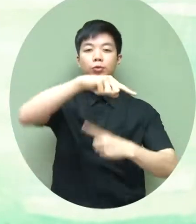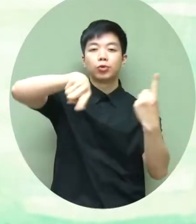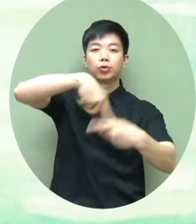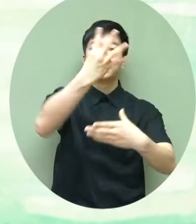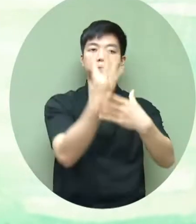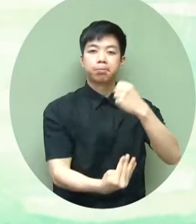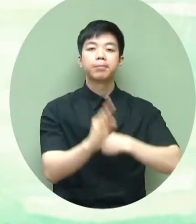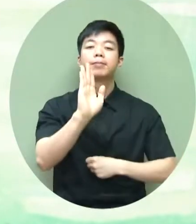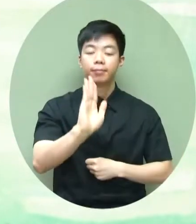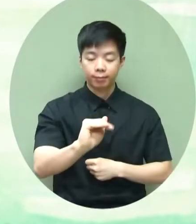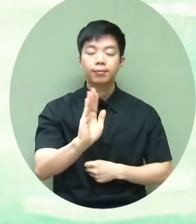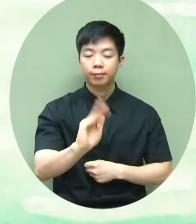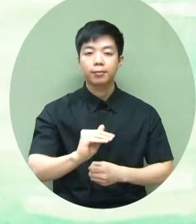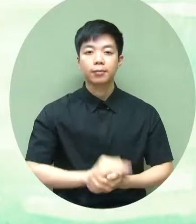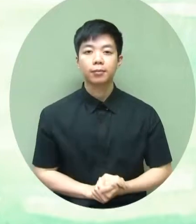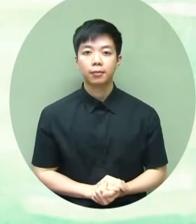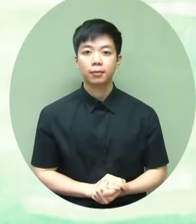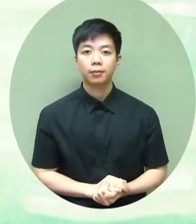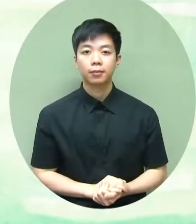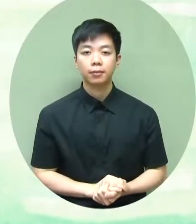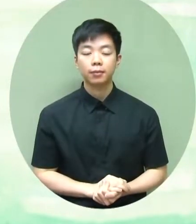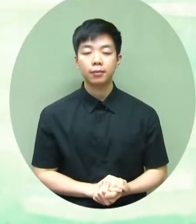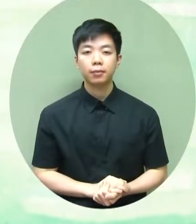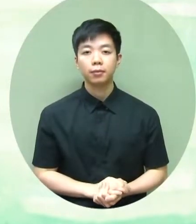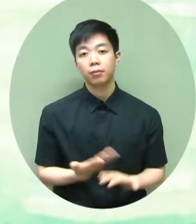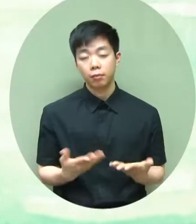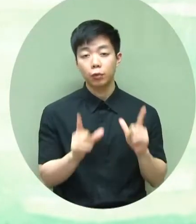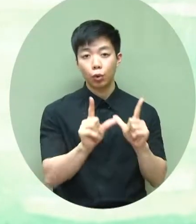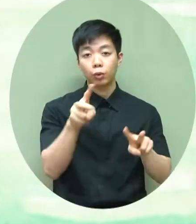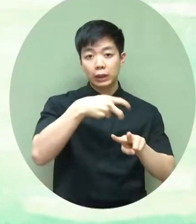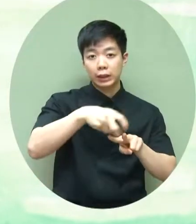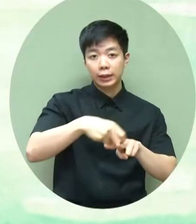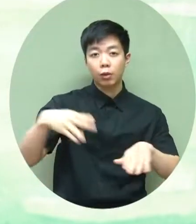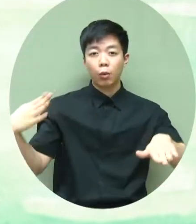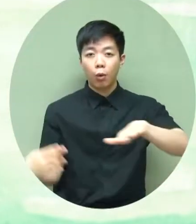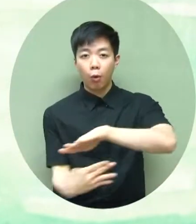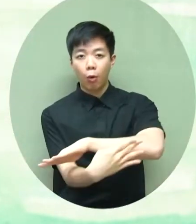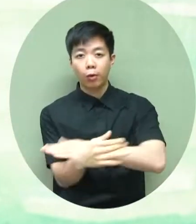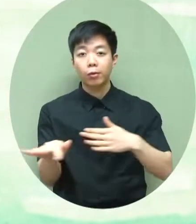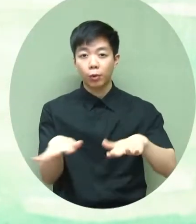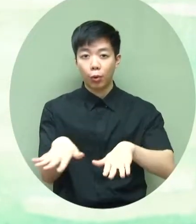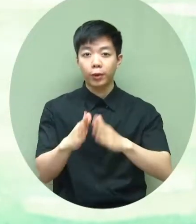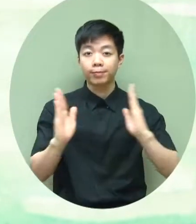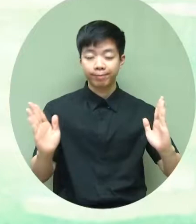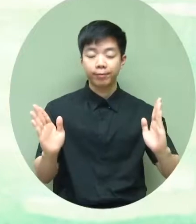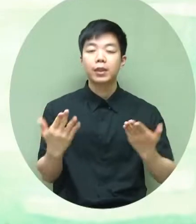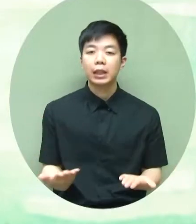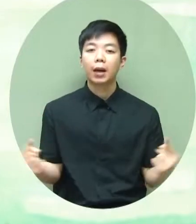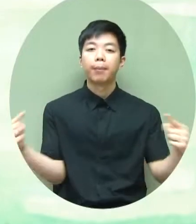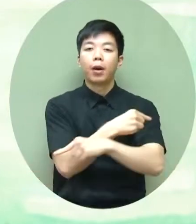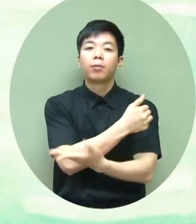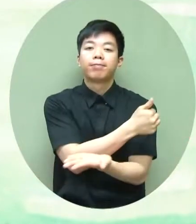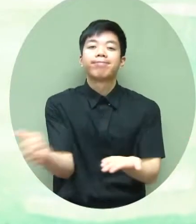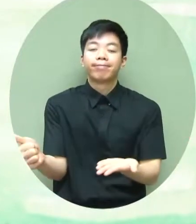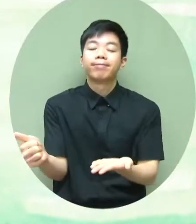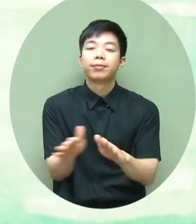the South Island line, the Israel, as well as the Hong Kong Island line. It will be a super station.